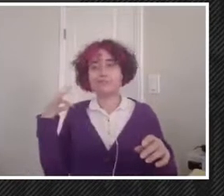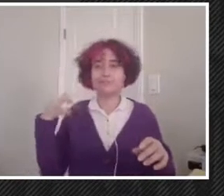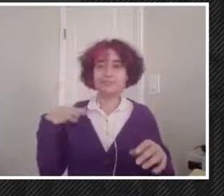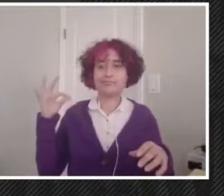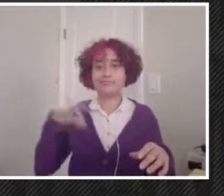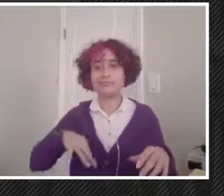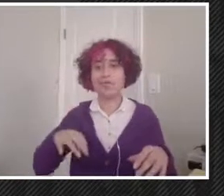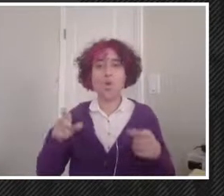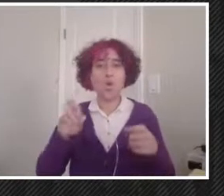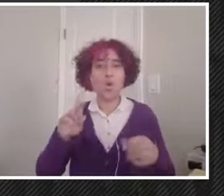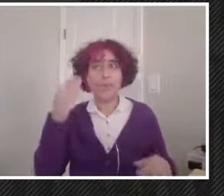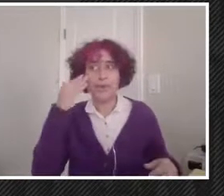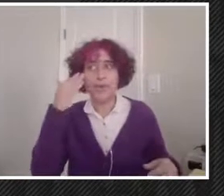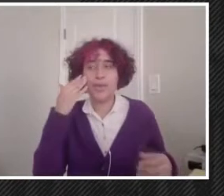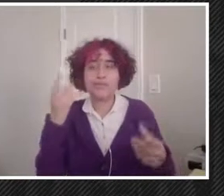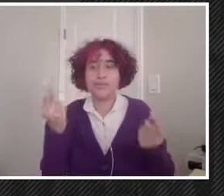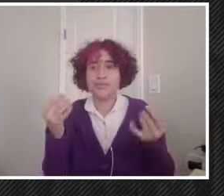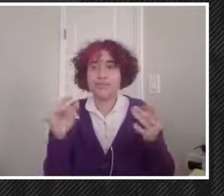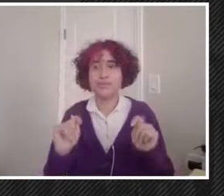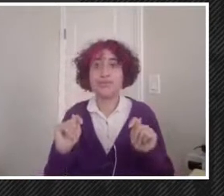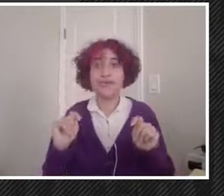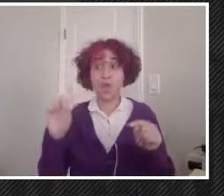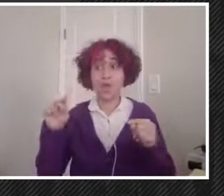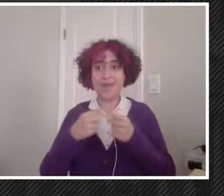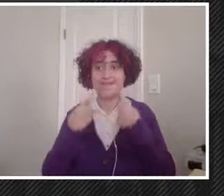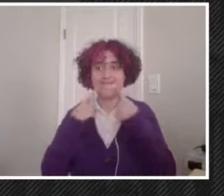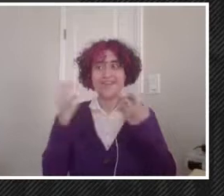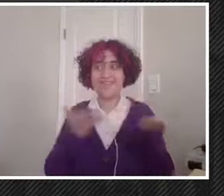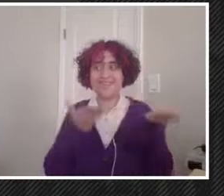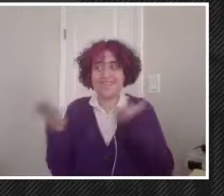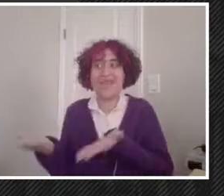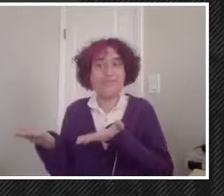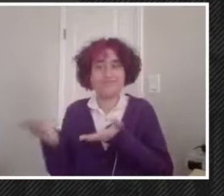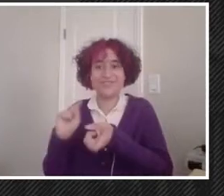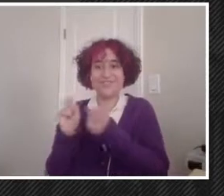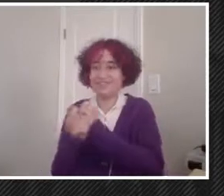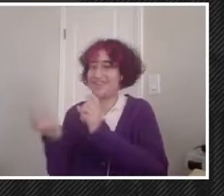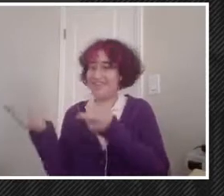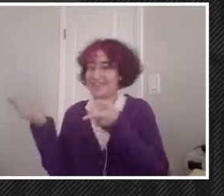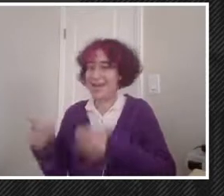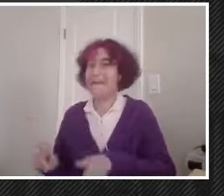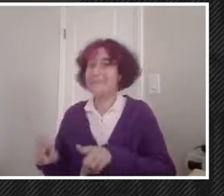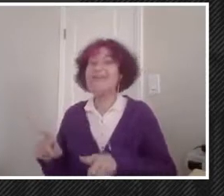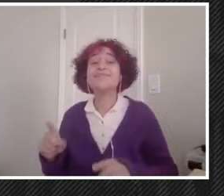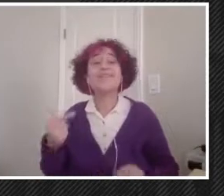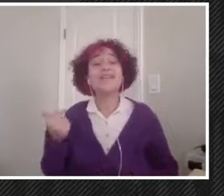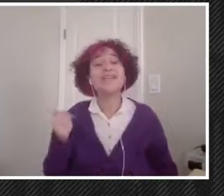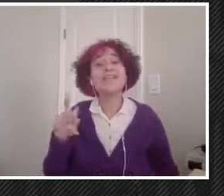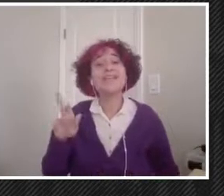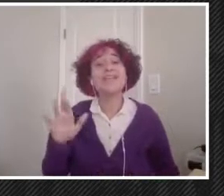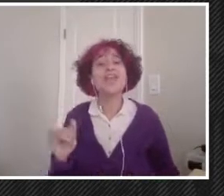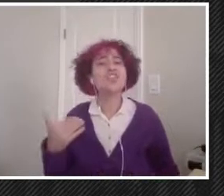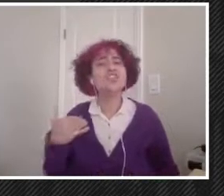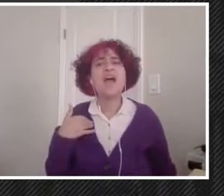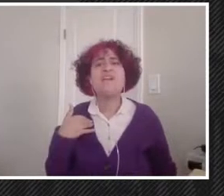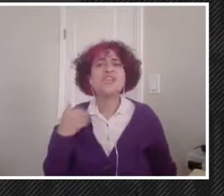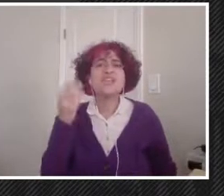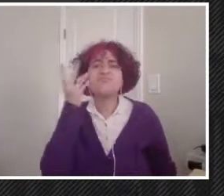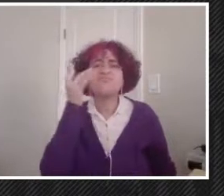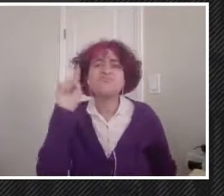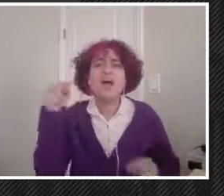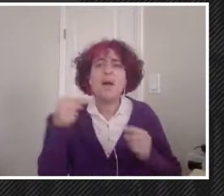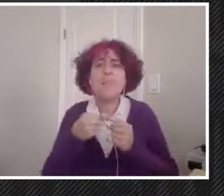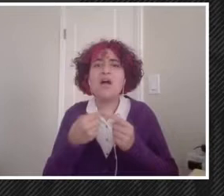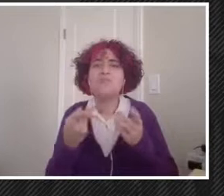a change happened. And we're continuously changing. Gary, do you have any instances or thoughts on the subject? You know, I